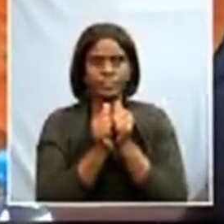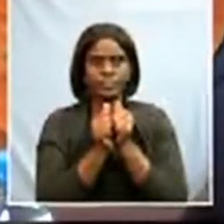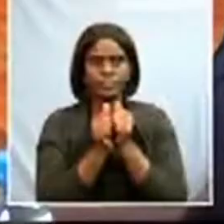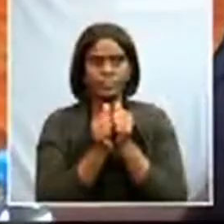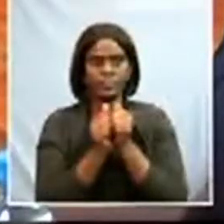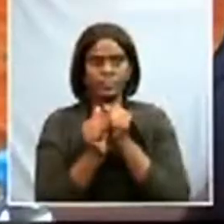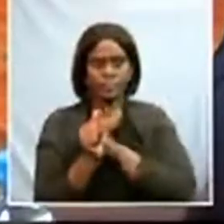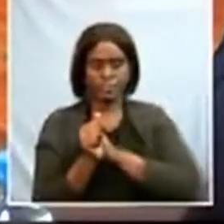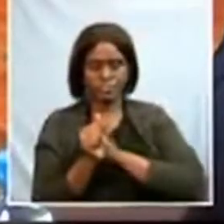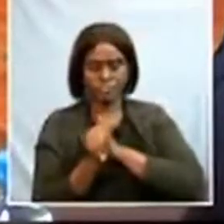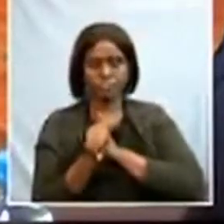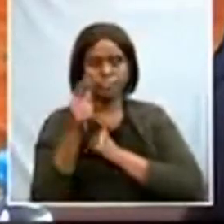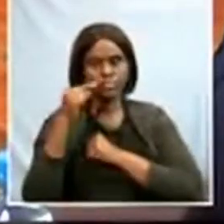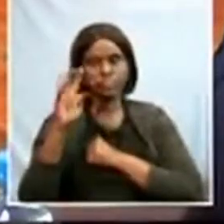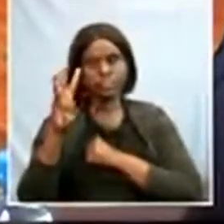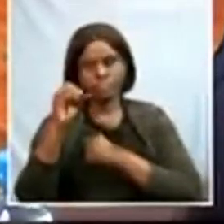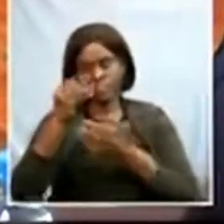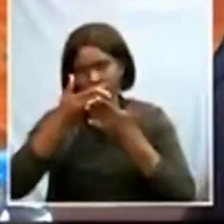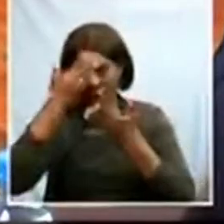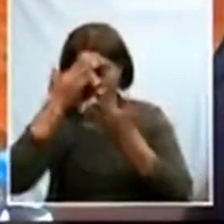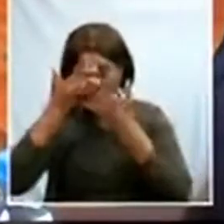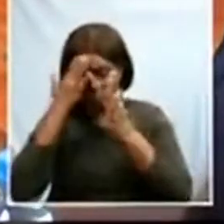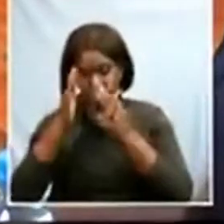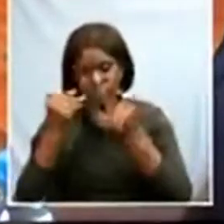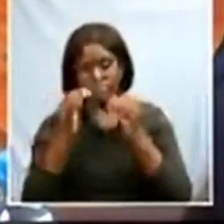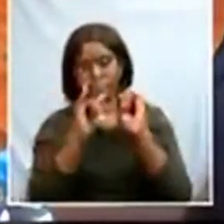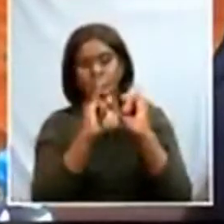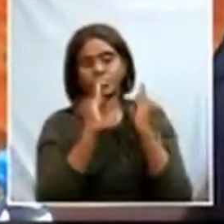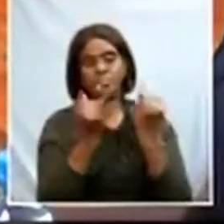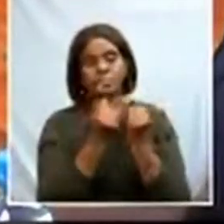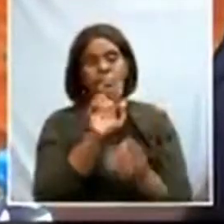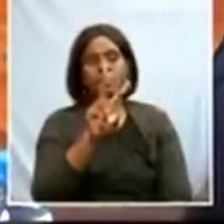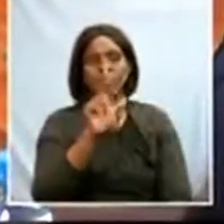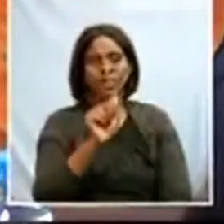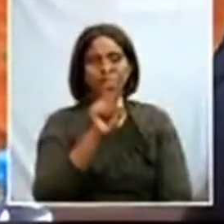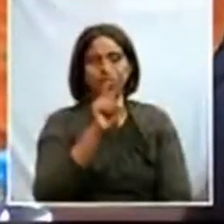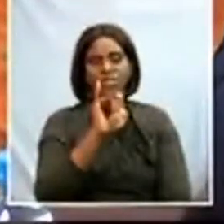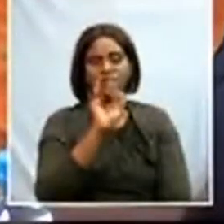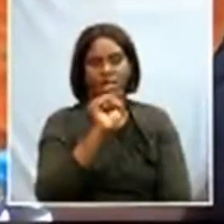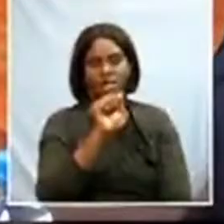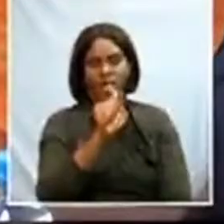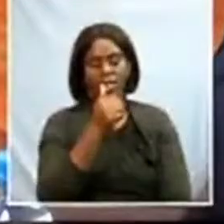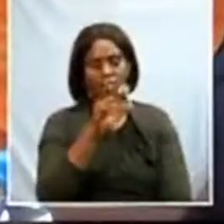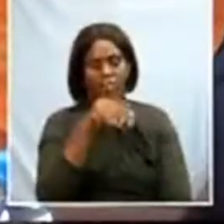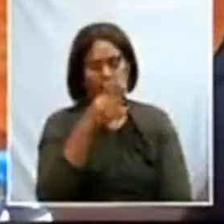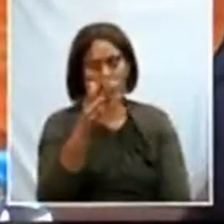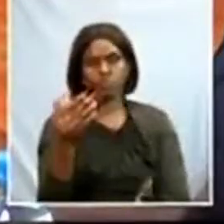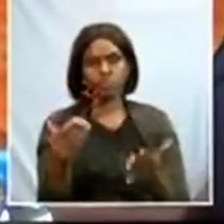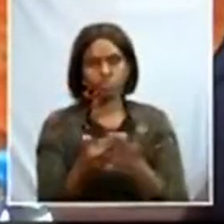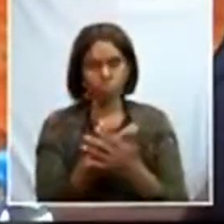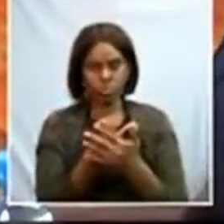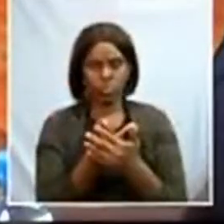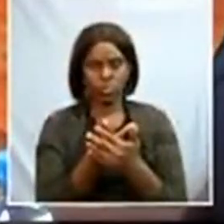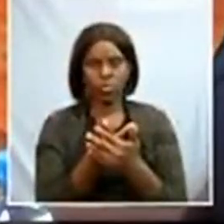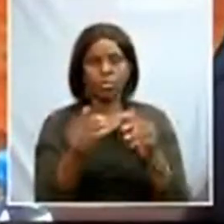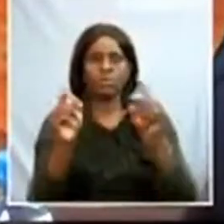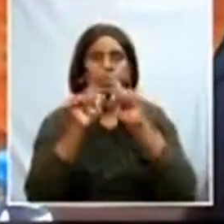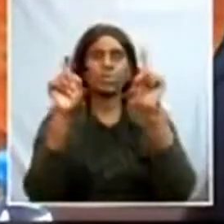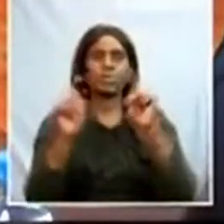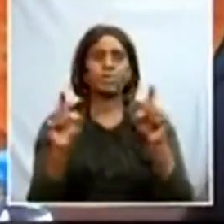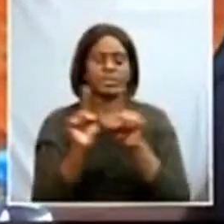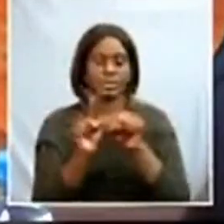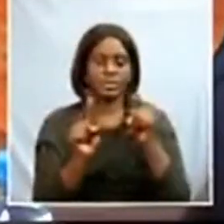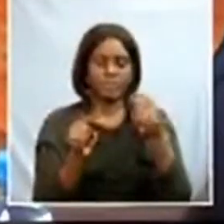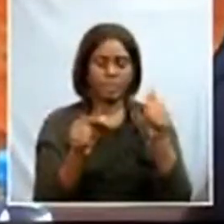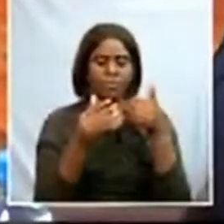sorry, Chair. Also for the 40 learners. So the institution, the Vavika, has been issued with a fresh certificate, and that